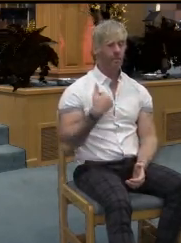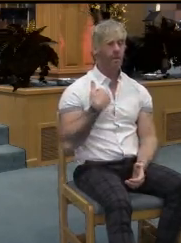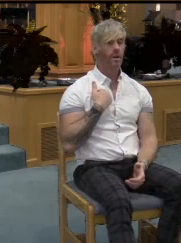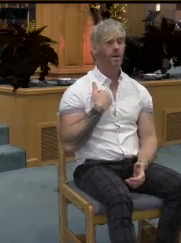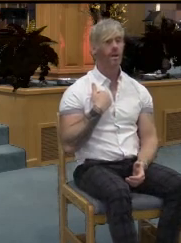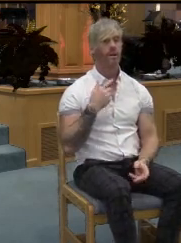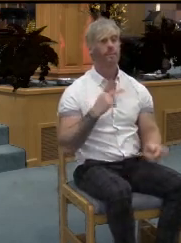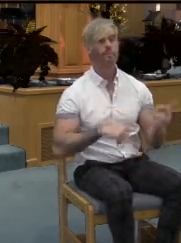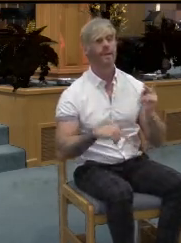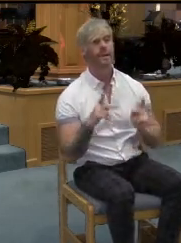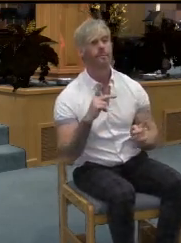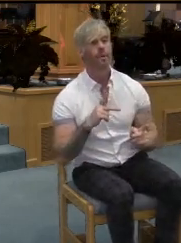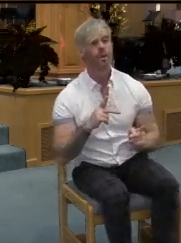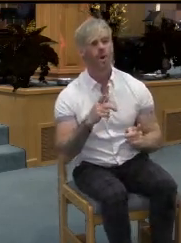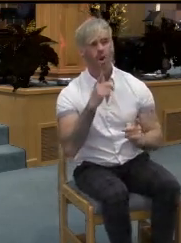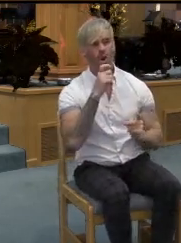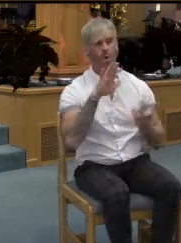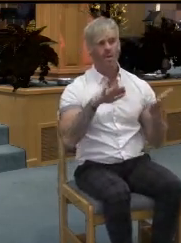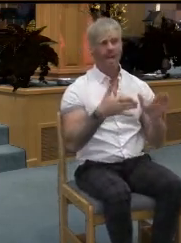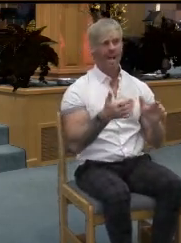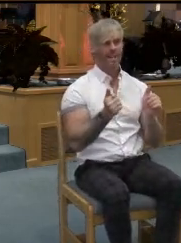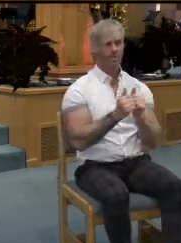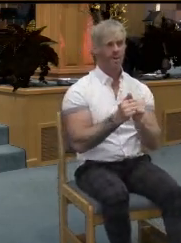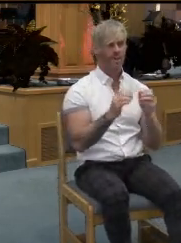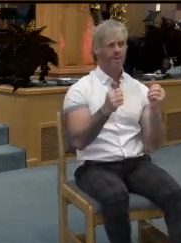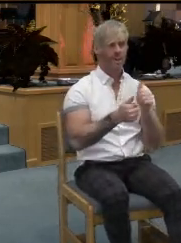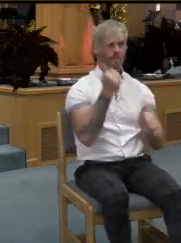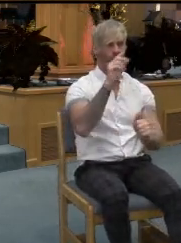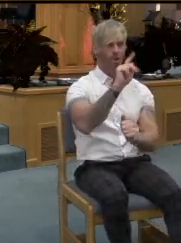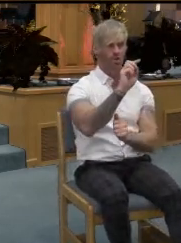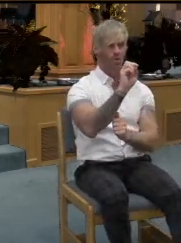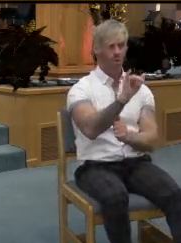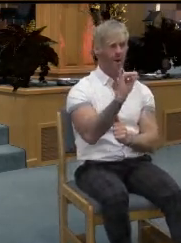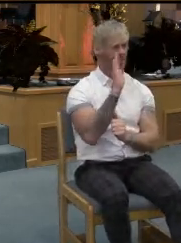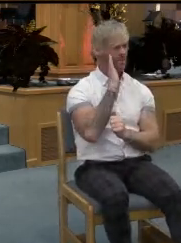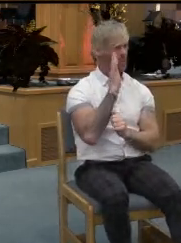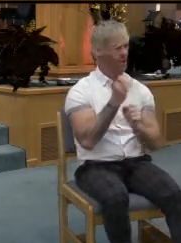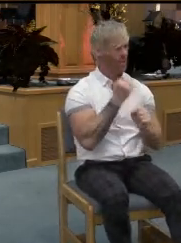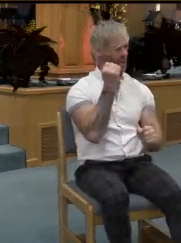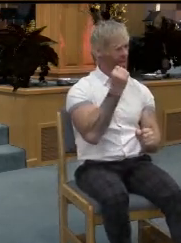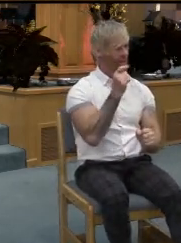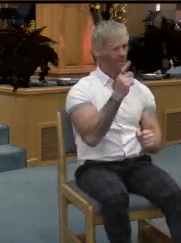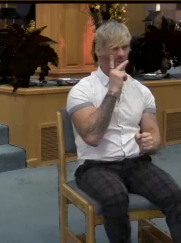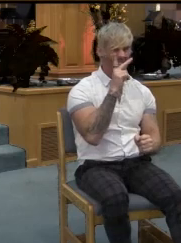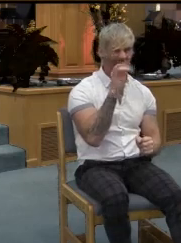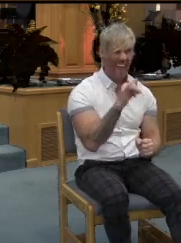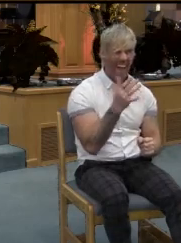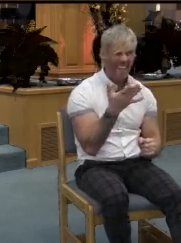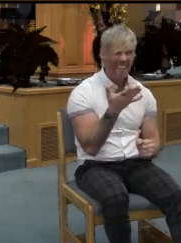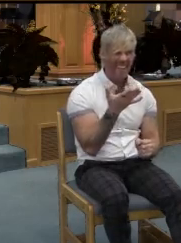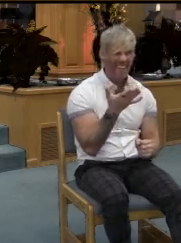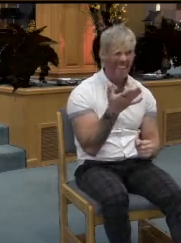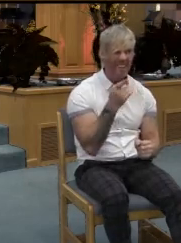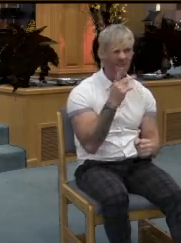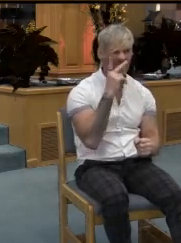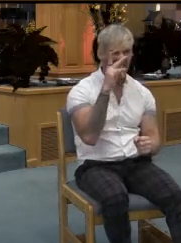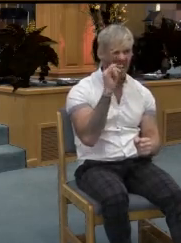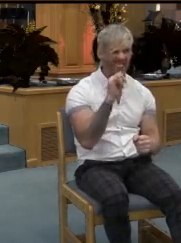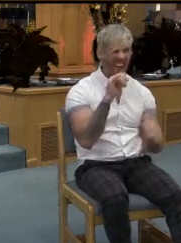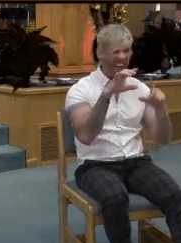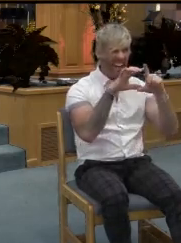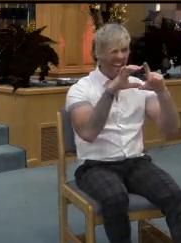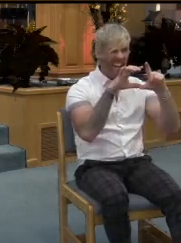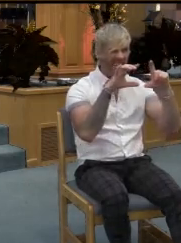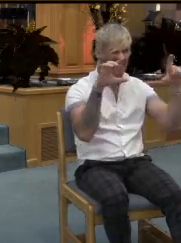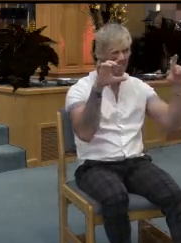dies with the most toys wins. You ever seen that bumper sticker? You ever seen that philosophy of life?